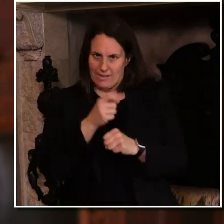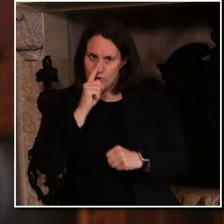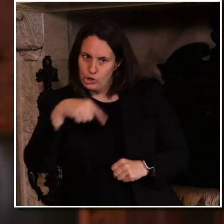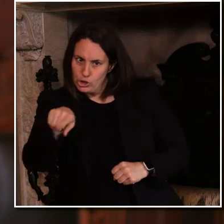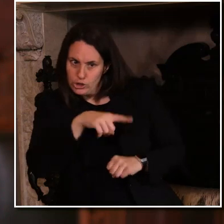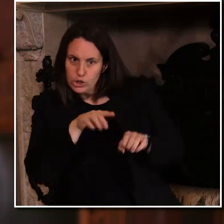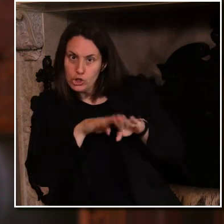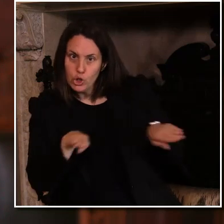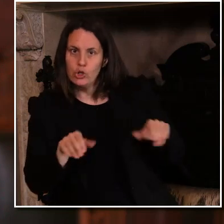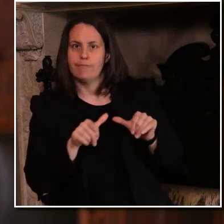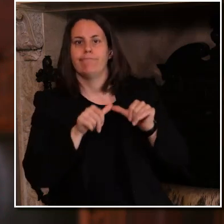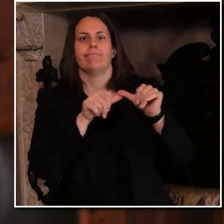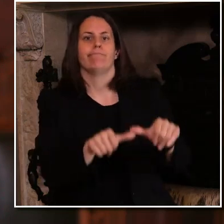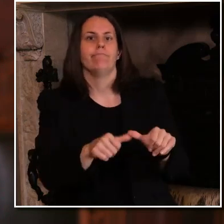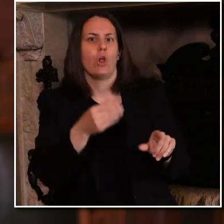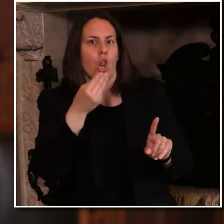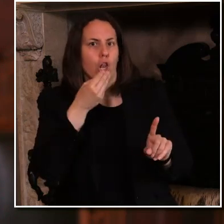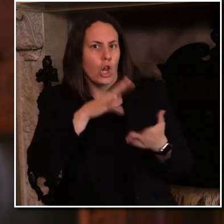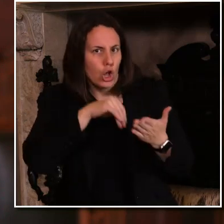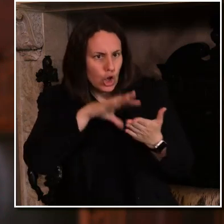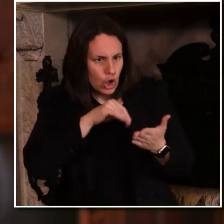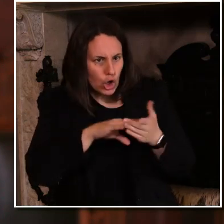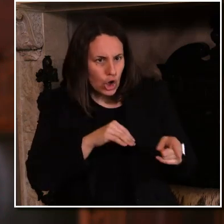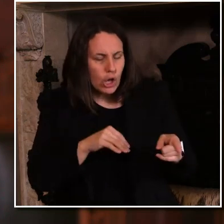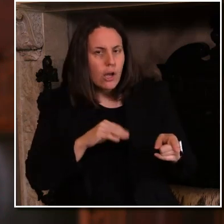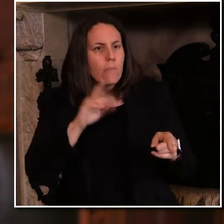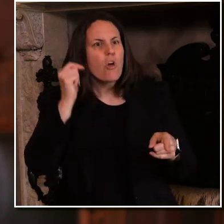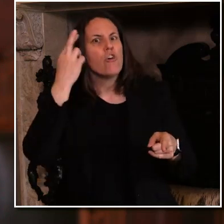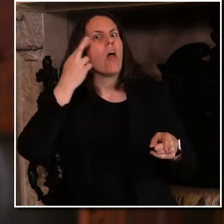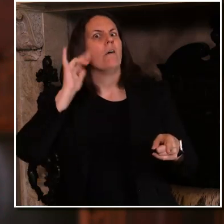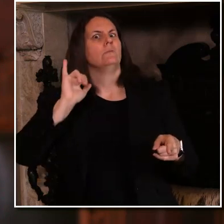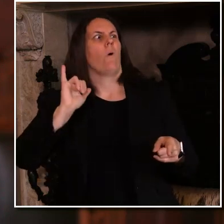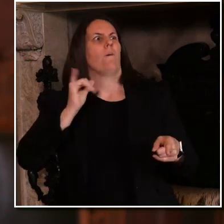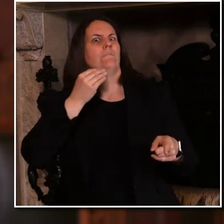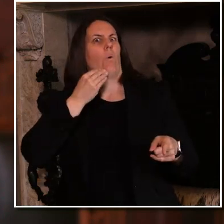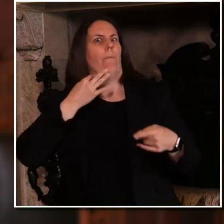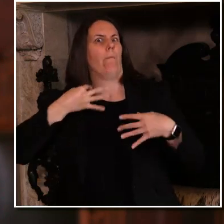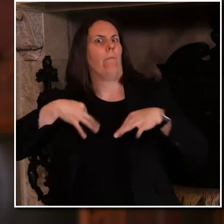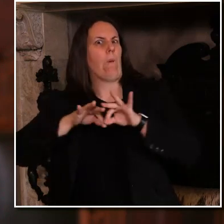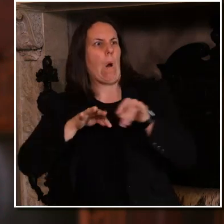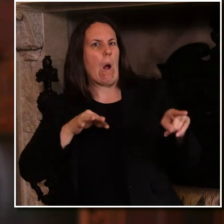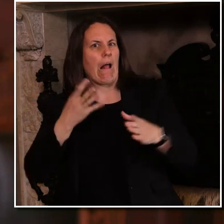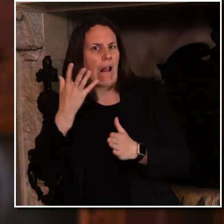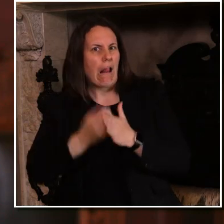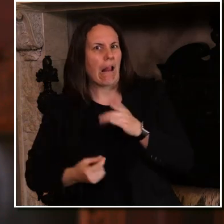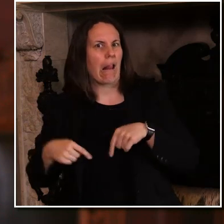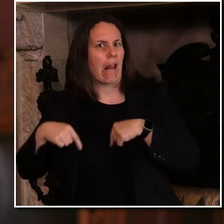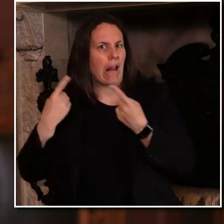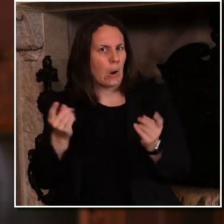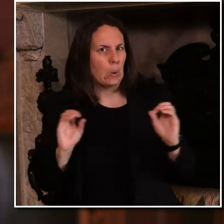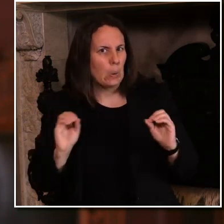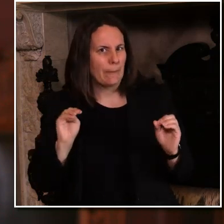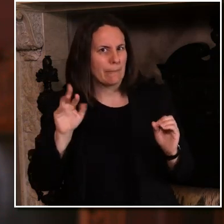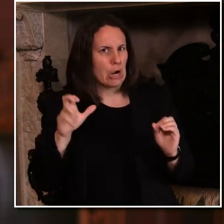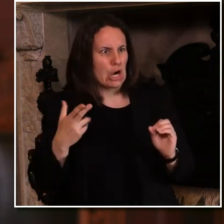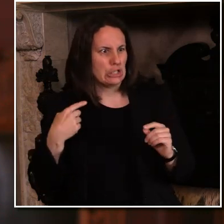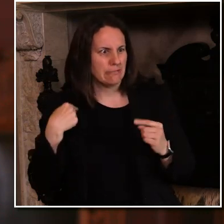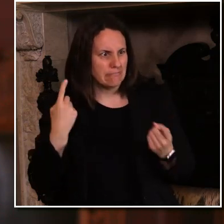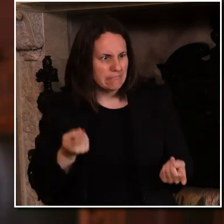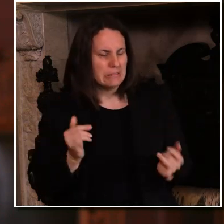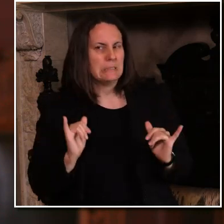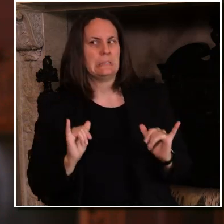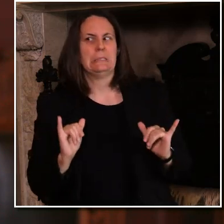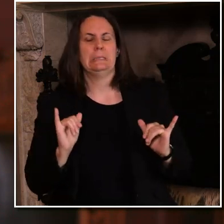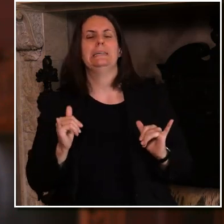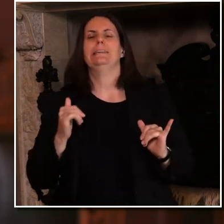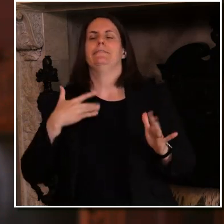important. The COVID-19 pandemic continues to challenge us as a state, and you, the residents of Wisconsin, continue